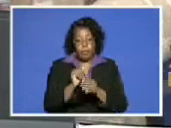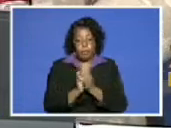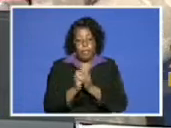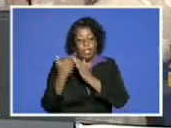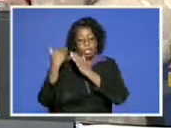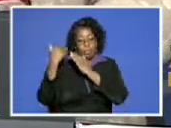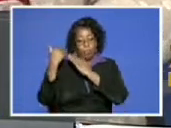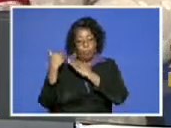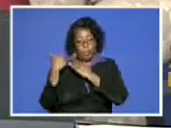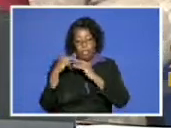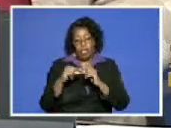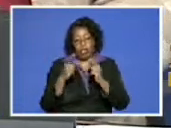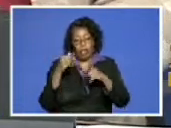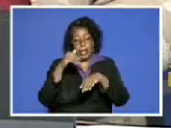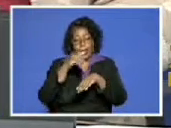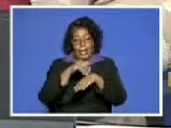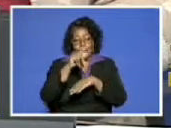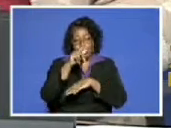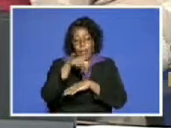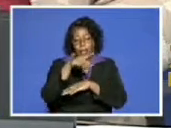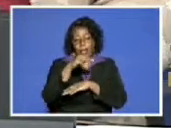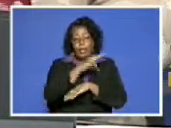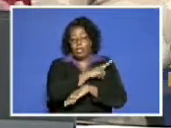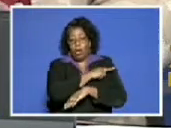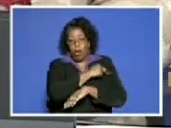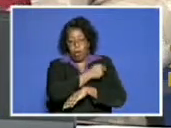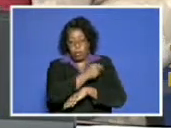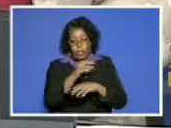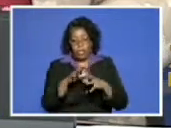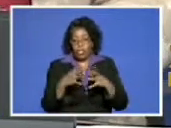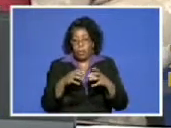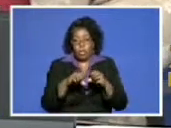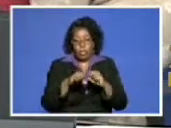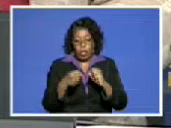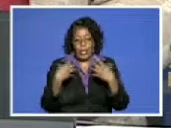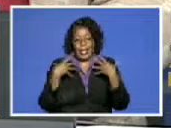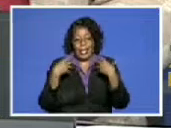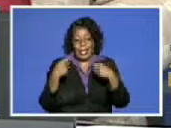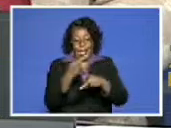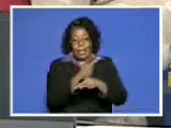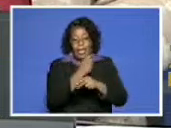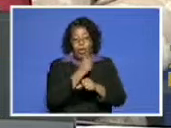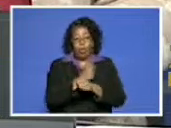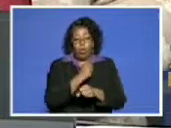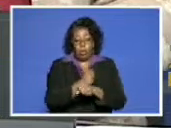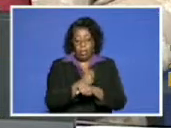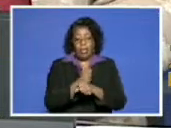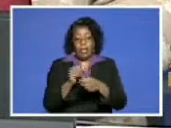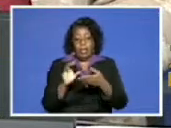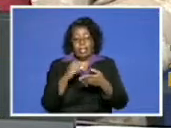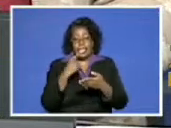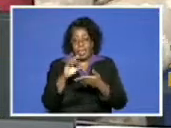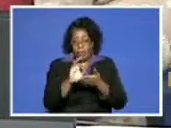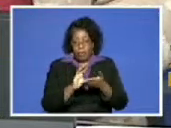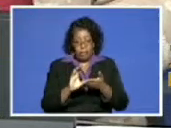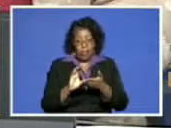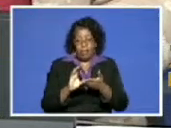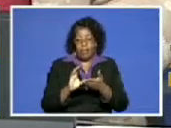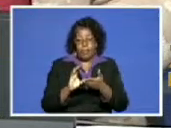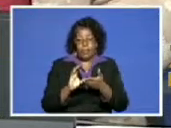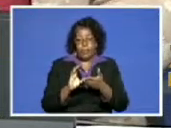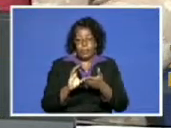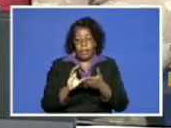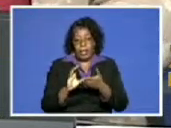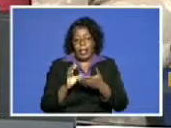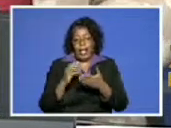The burden great at the Princess Margaret Hospital, and so much so that healthcare workers say the facility is not nearing, but has